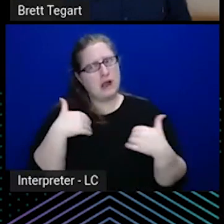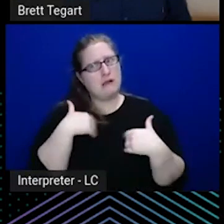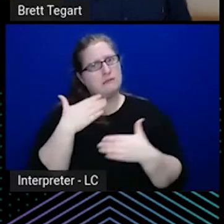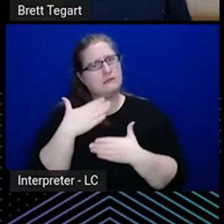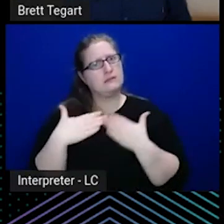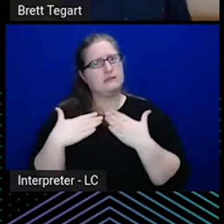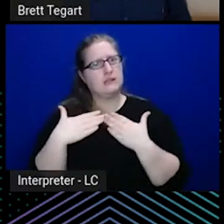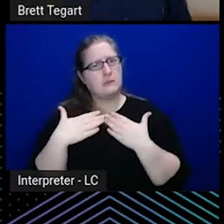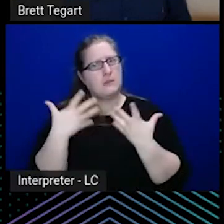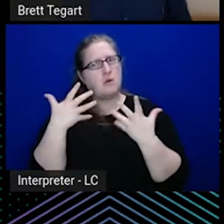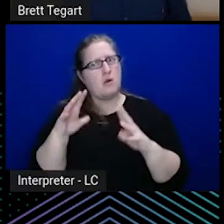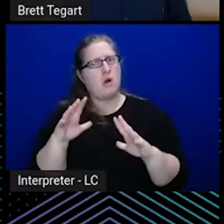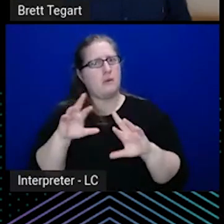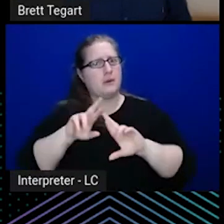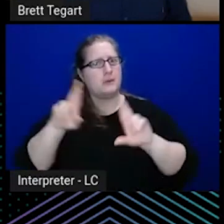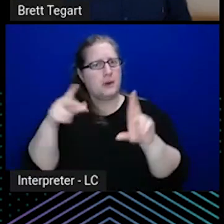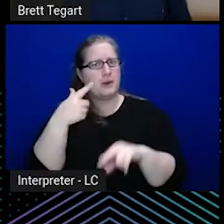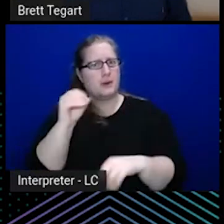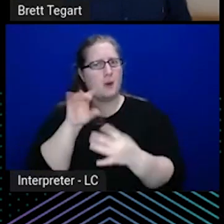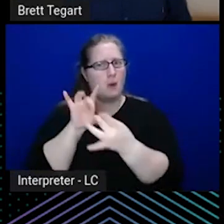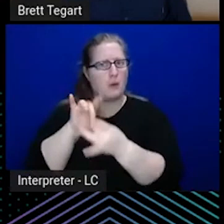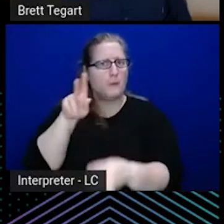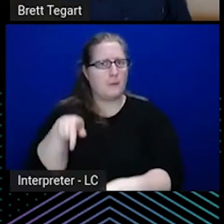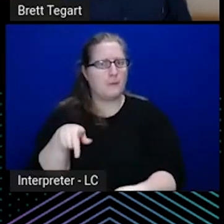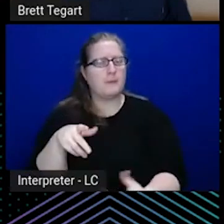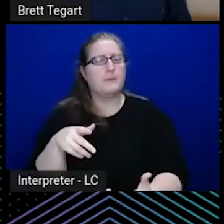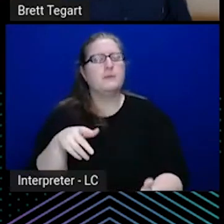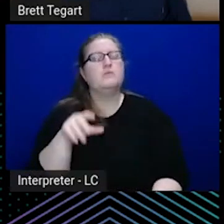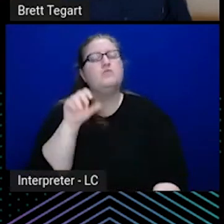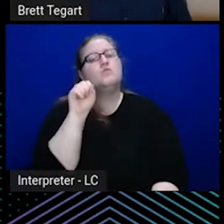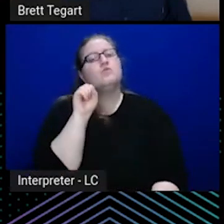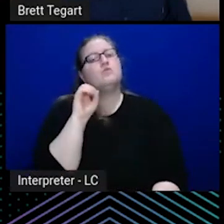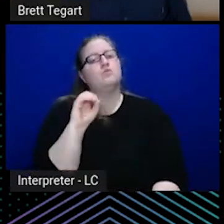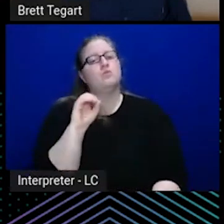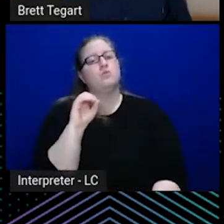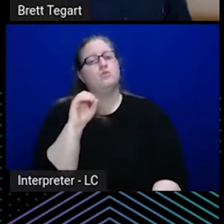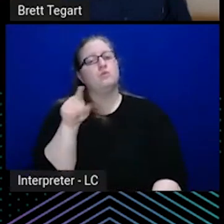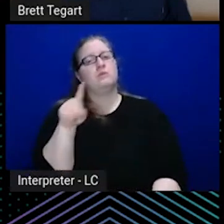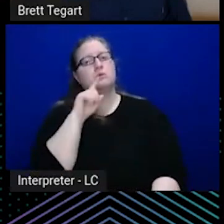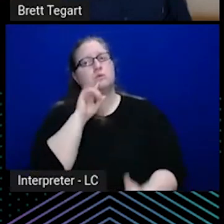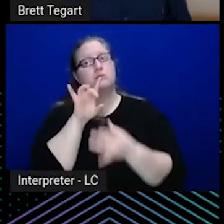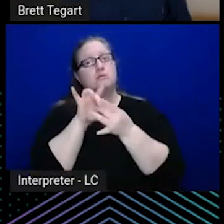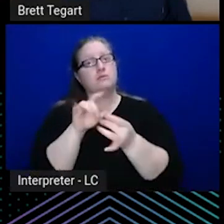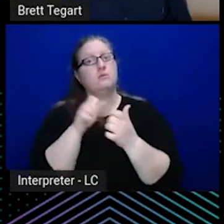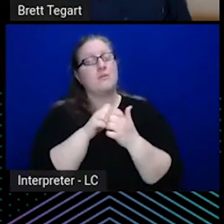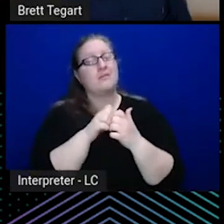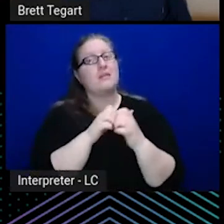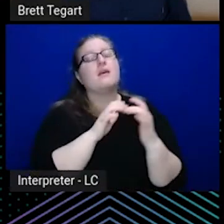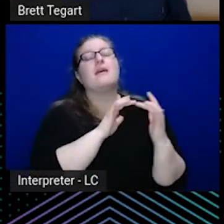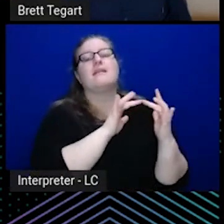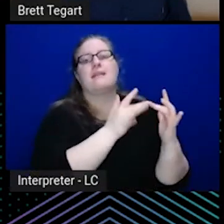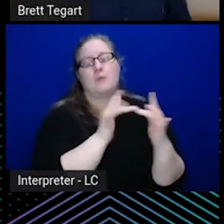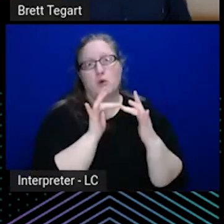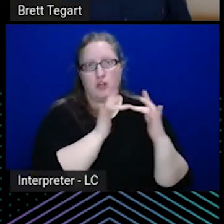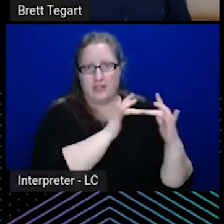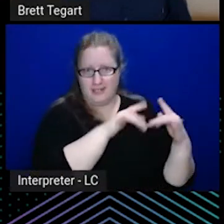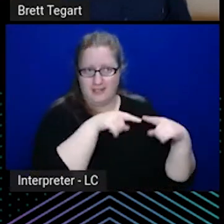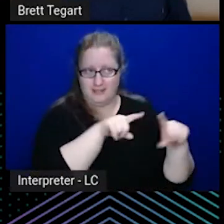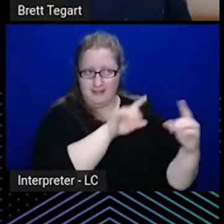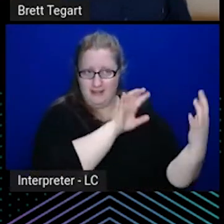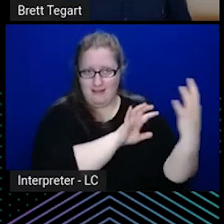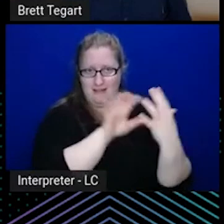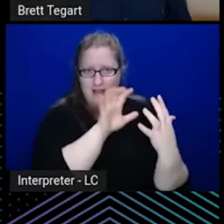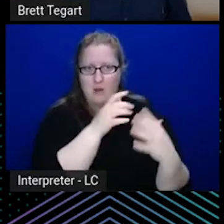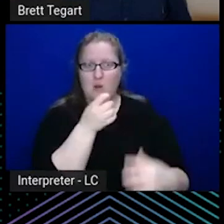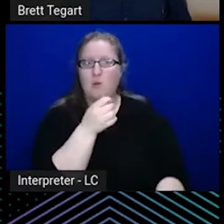there. And this is akin to networking in the cloud world, or RBAC roles